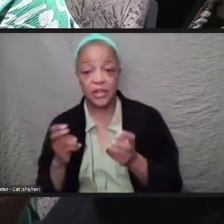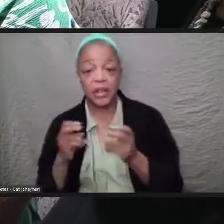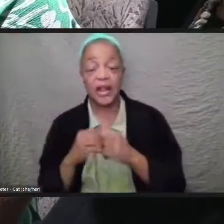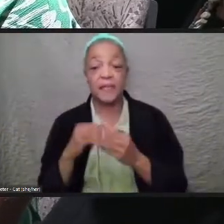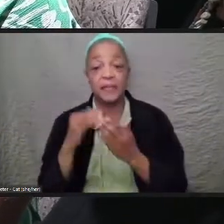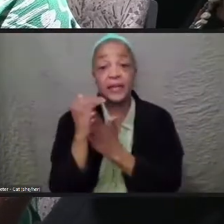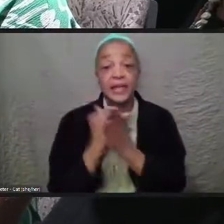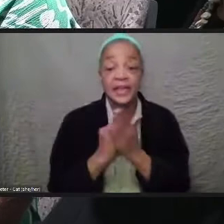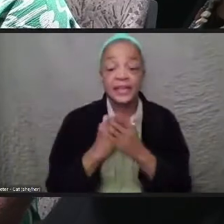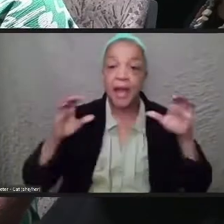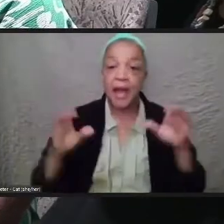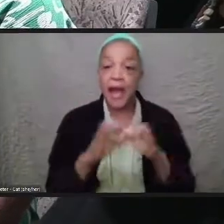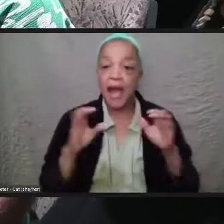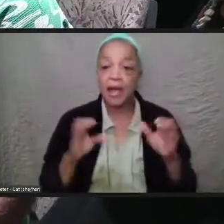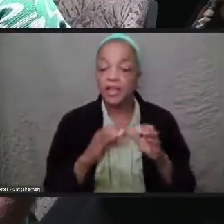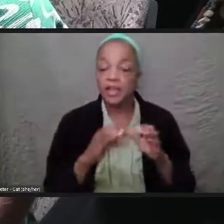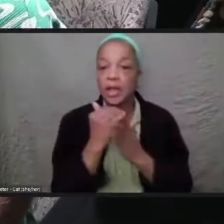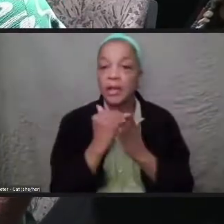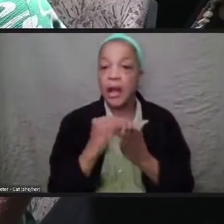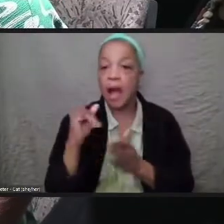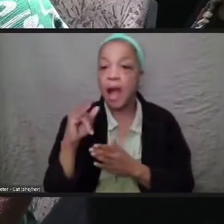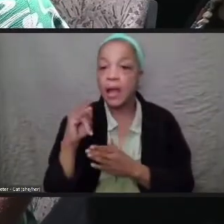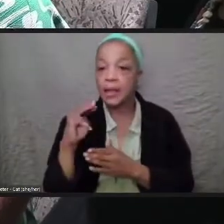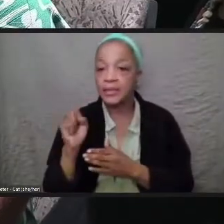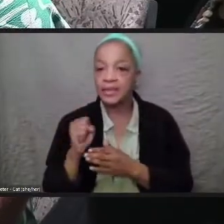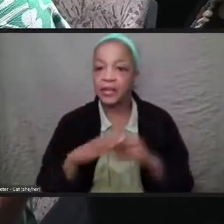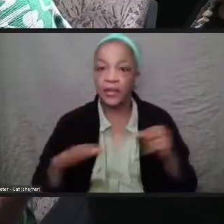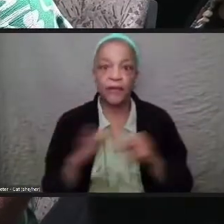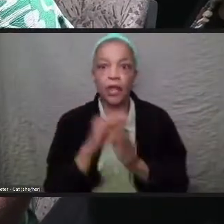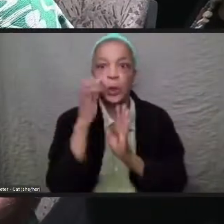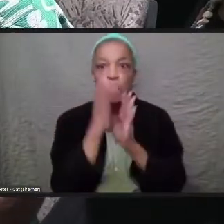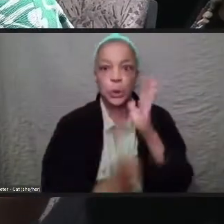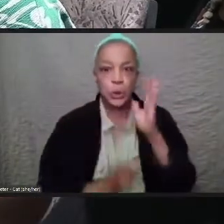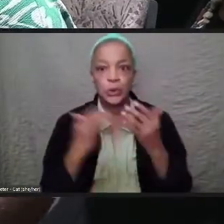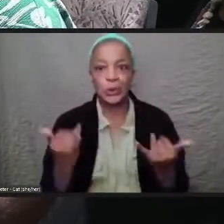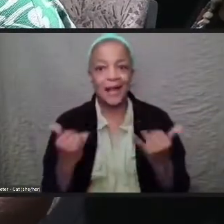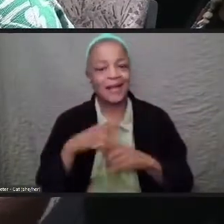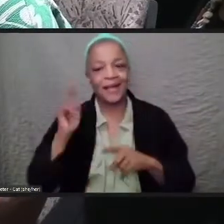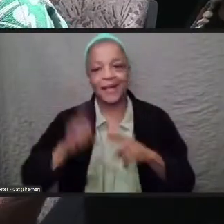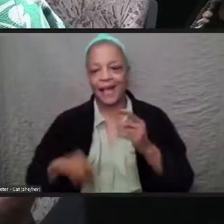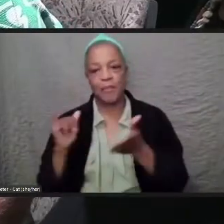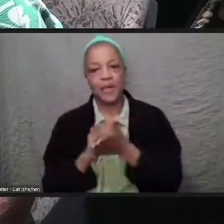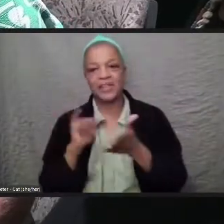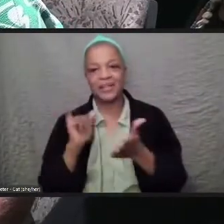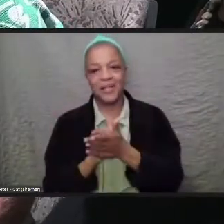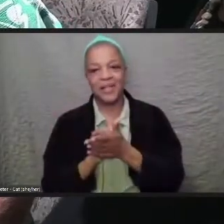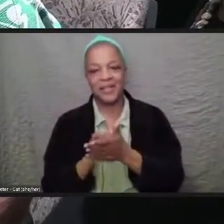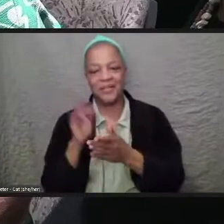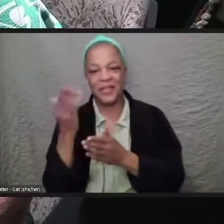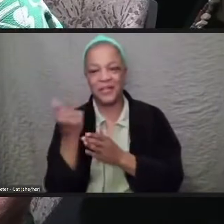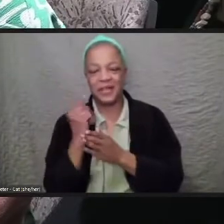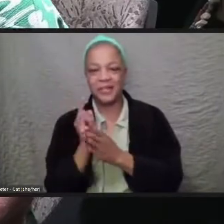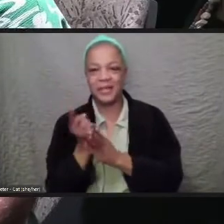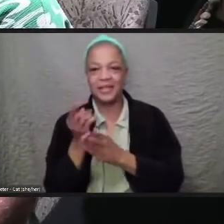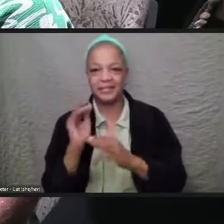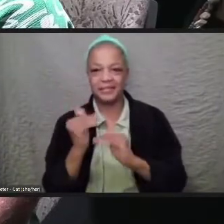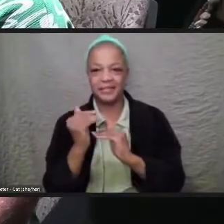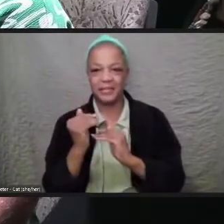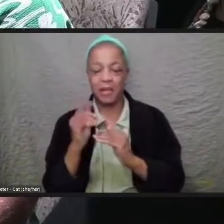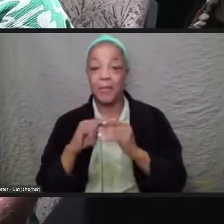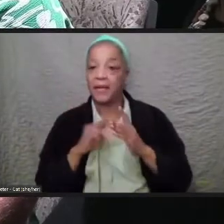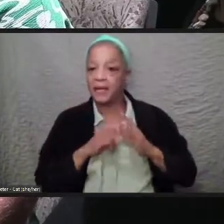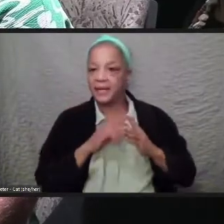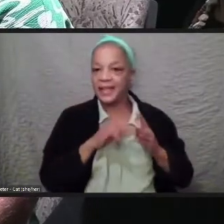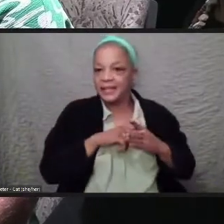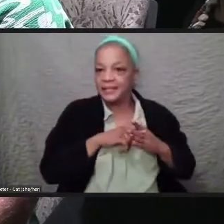items. And we're not going to do the full list today because we only have 15 minutes and that's not possible. But this is the beginning of the